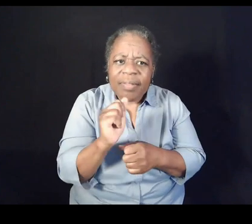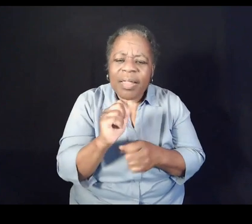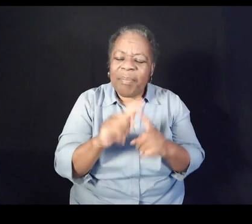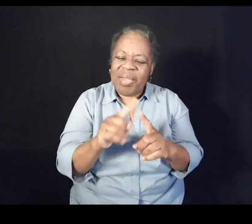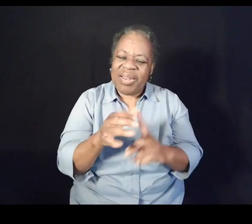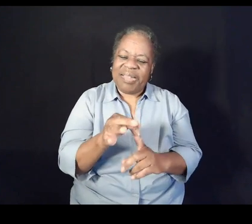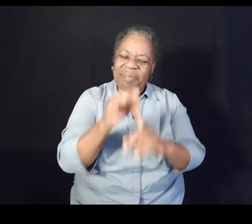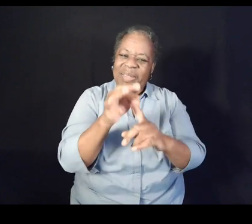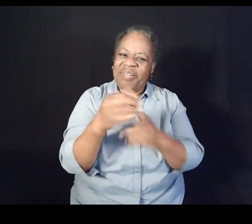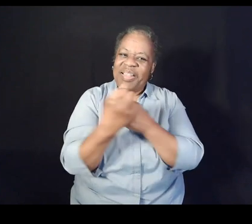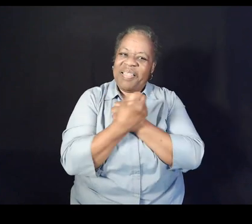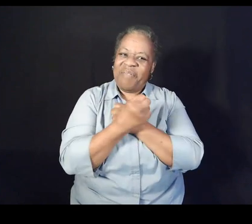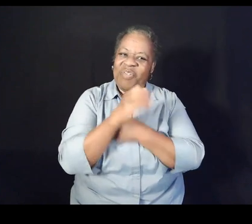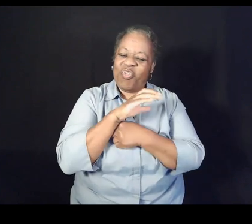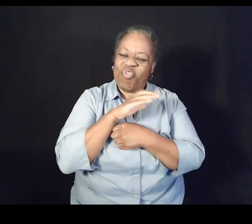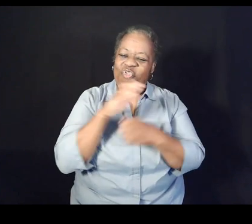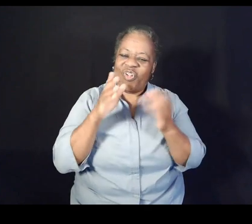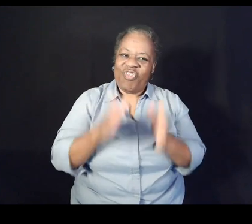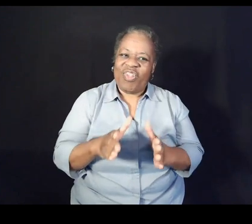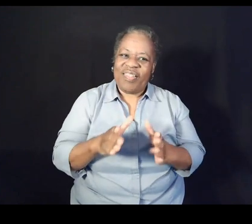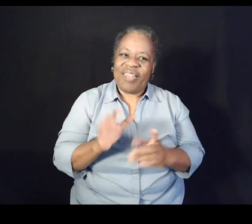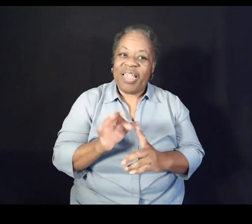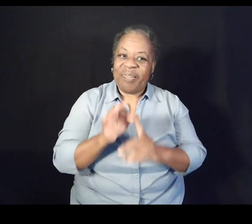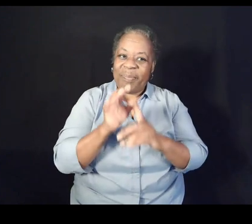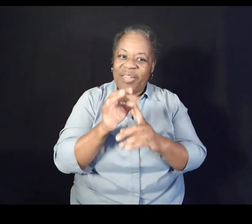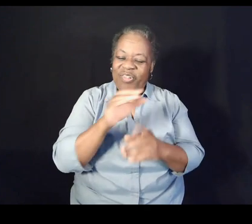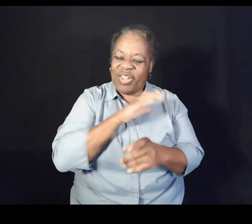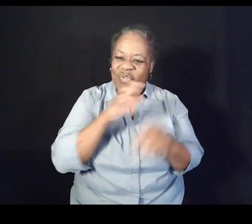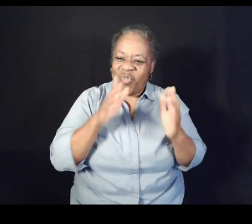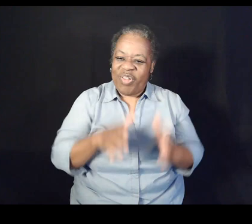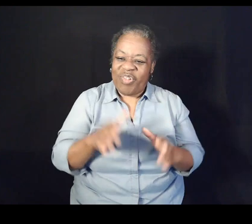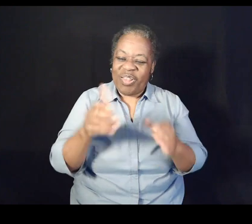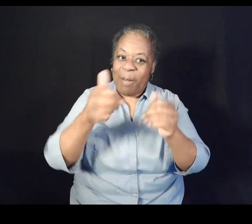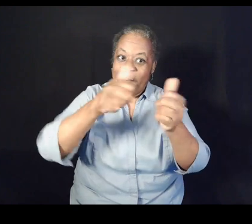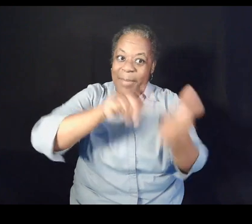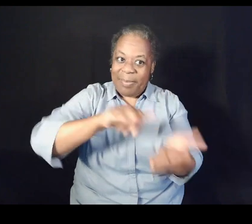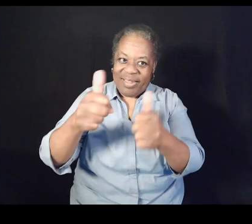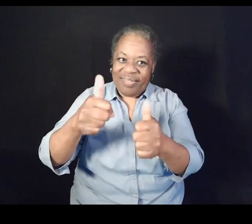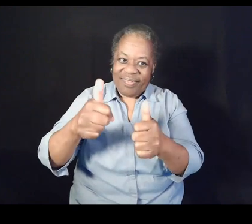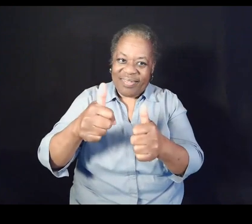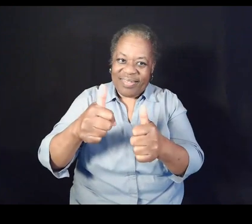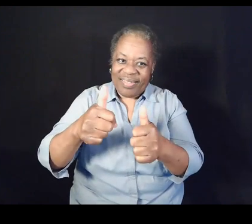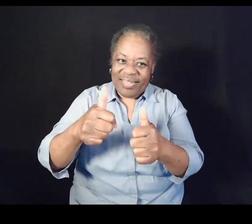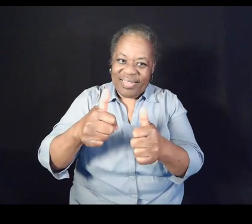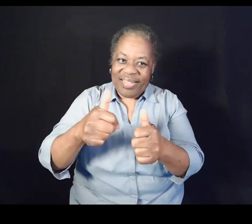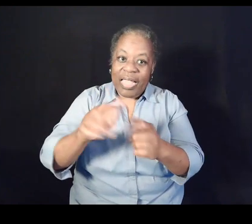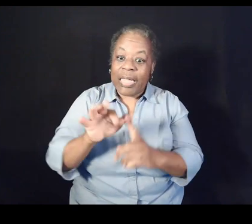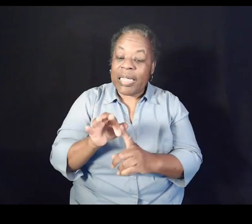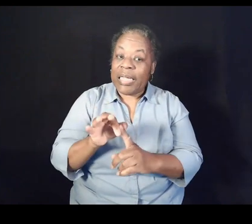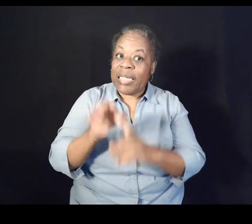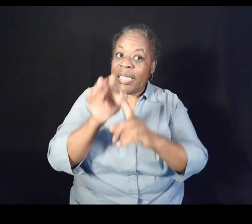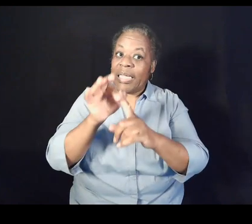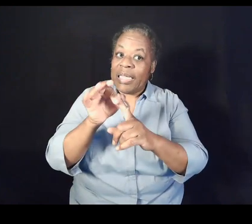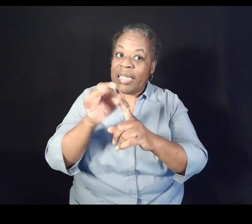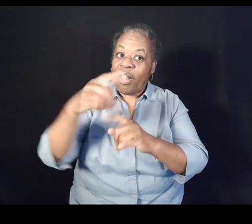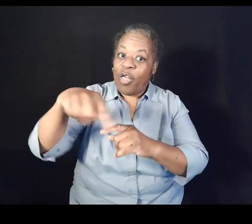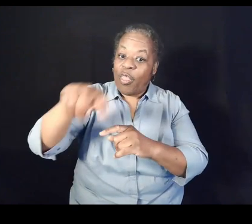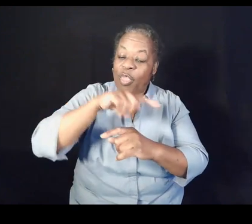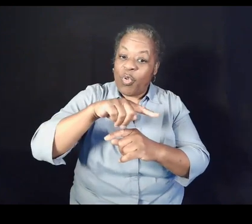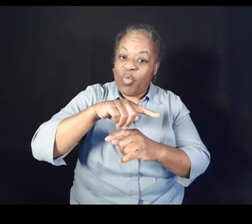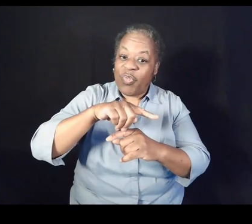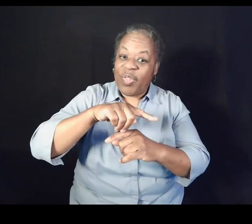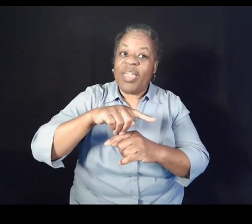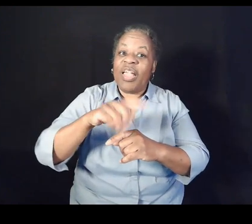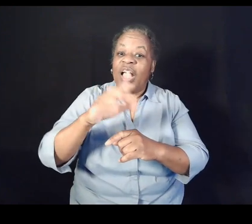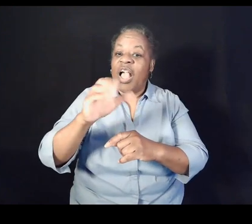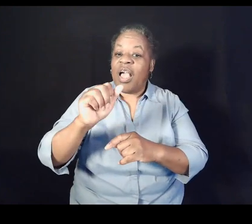Christians. Especially Christians who were Baptists. And extra especially those who were conservative Baptists,